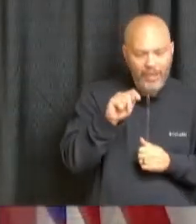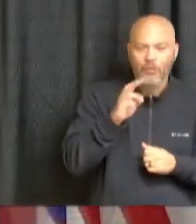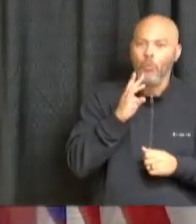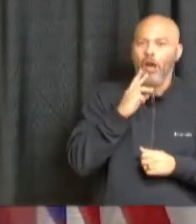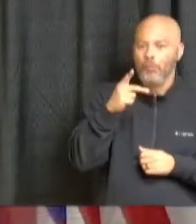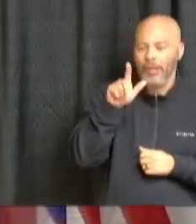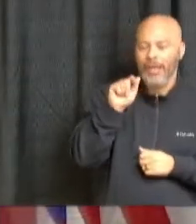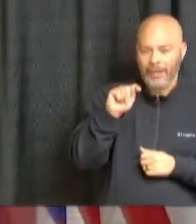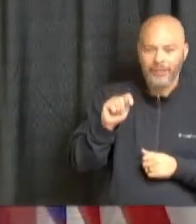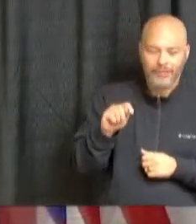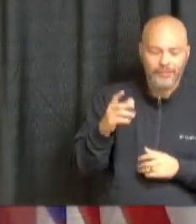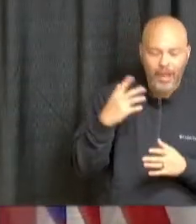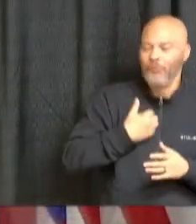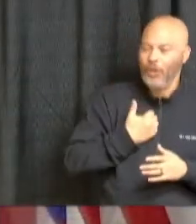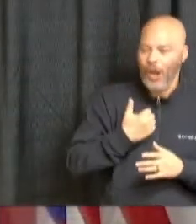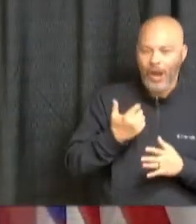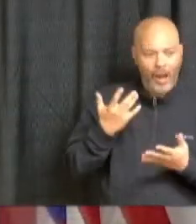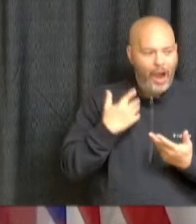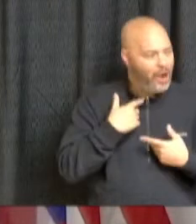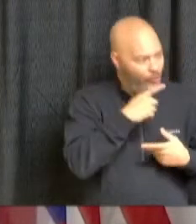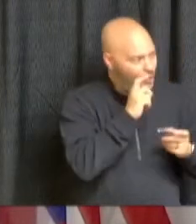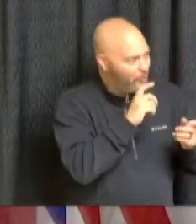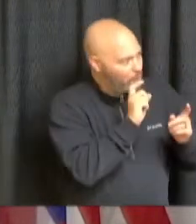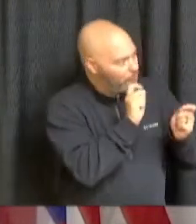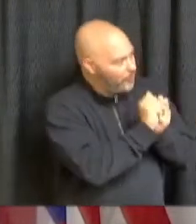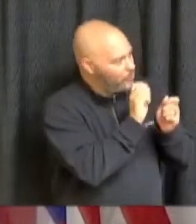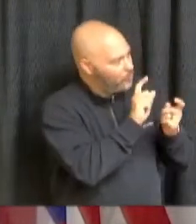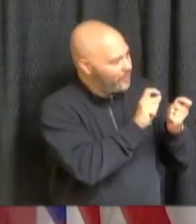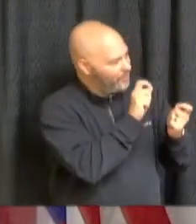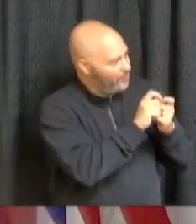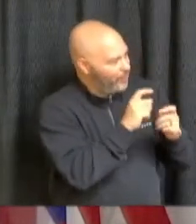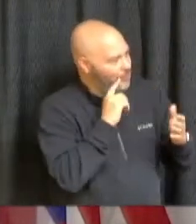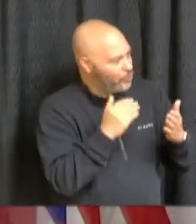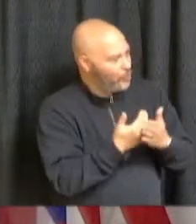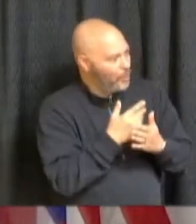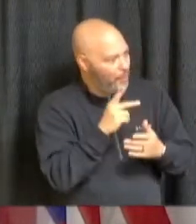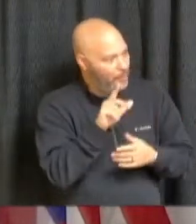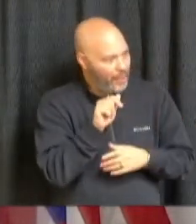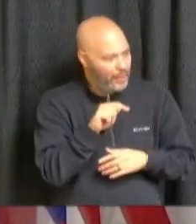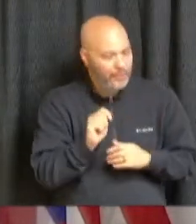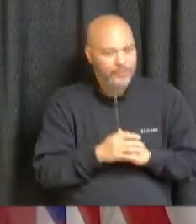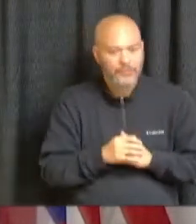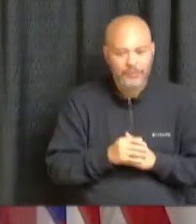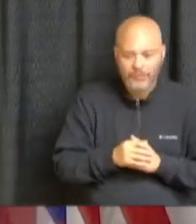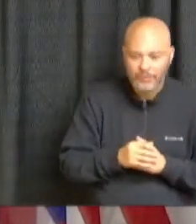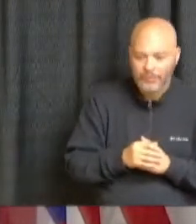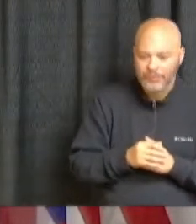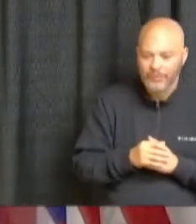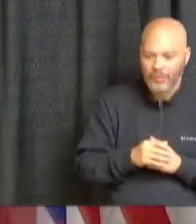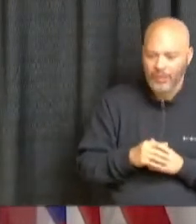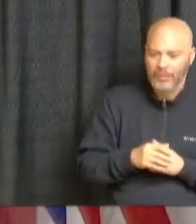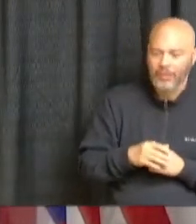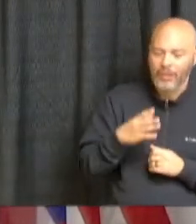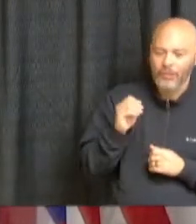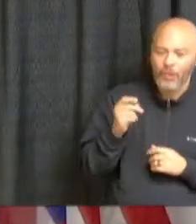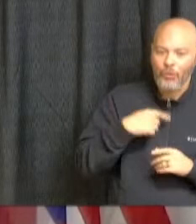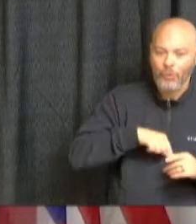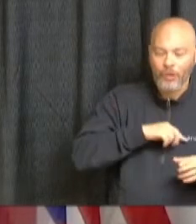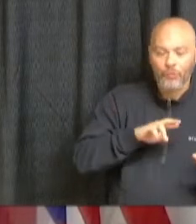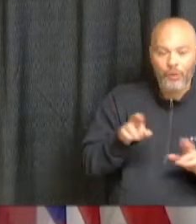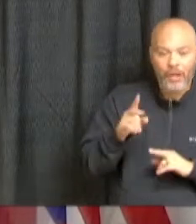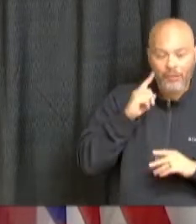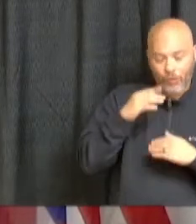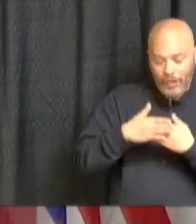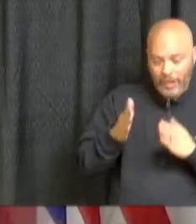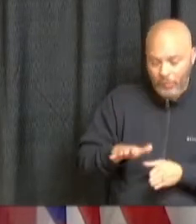water plant. Water treatment. Sorry. Okay. That's okay. And the new one too. Okay, thank you. All right, we're now ready for